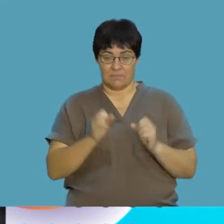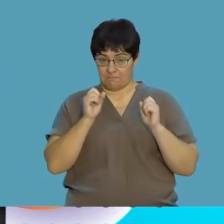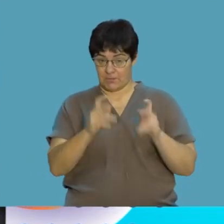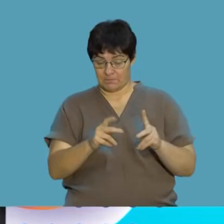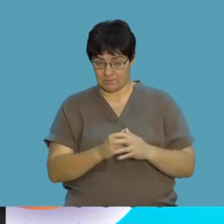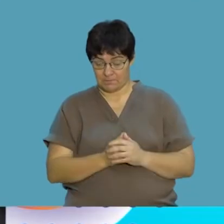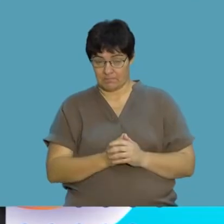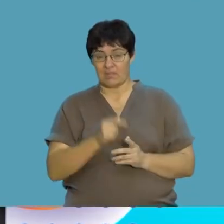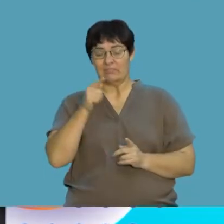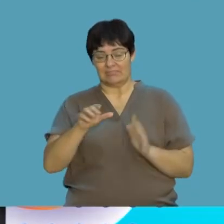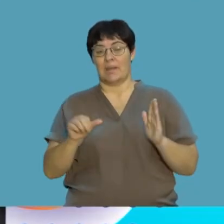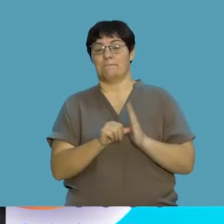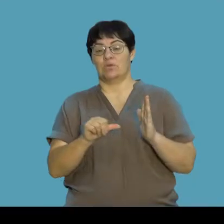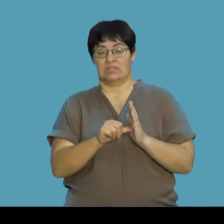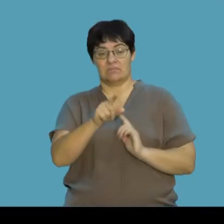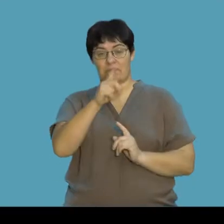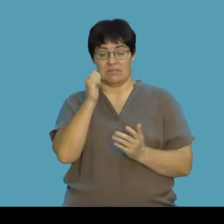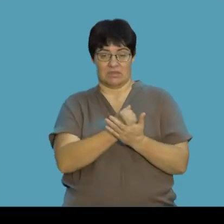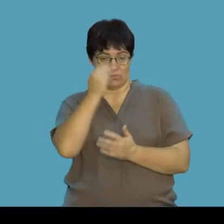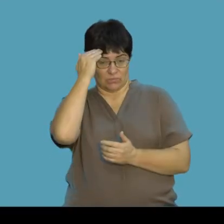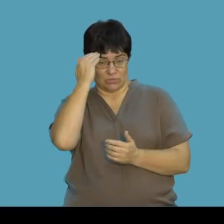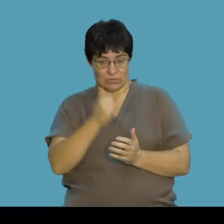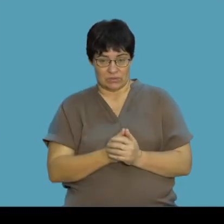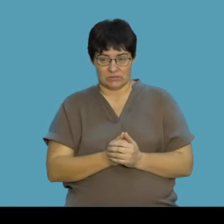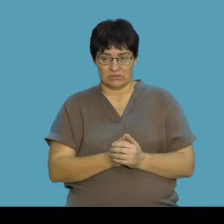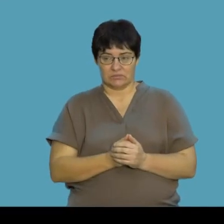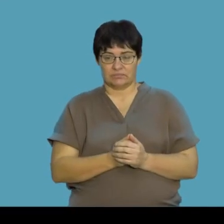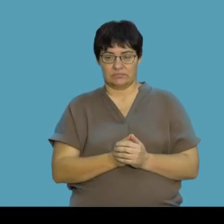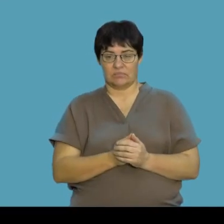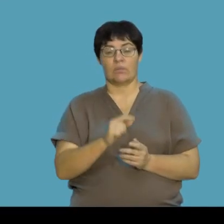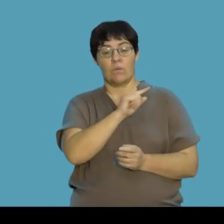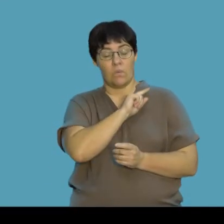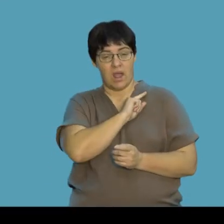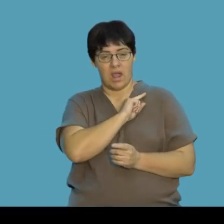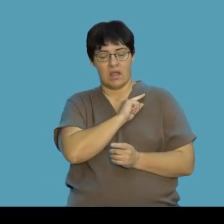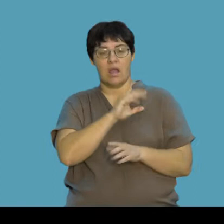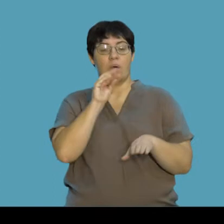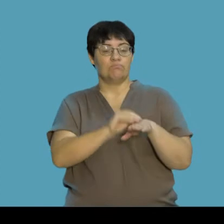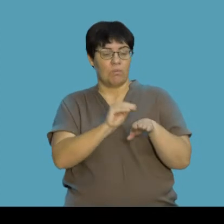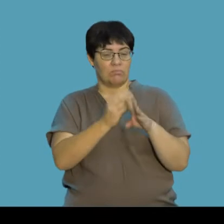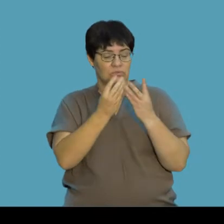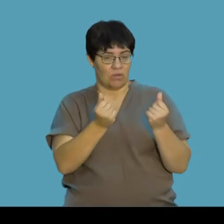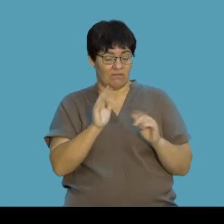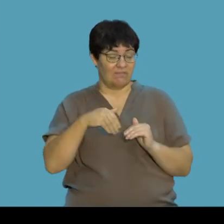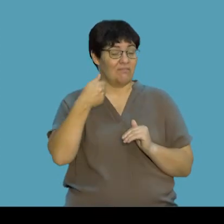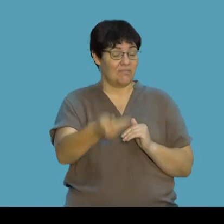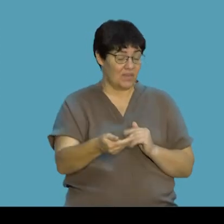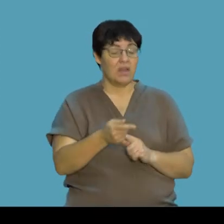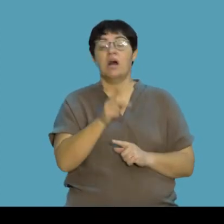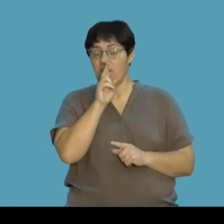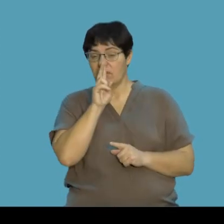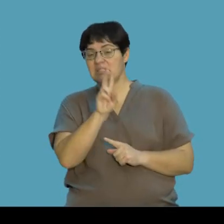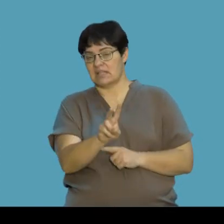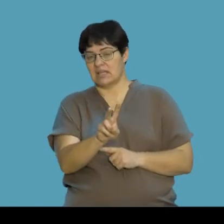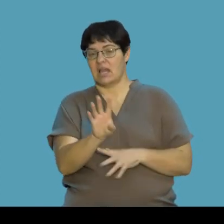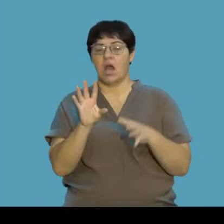particles, okay? So that's a very important thing to say, because when we will do a problem in the next segment, we'll talk